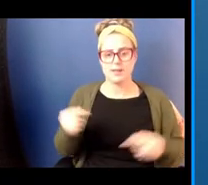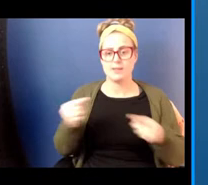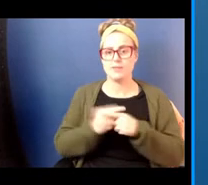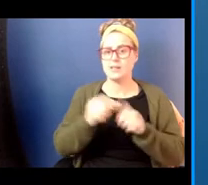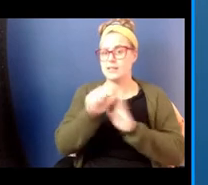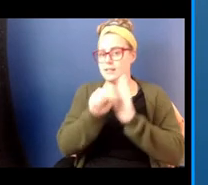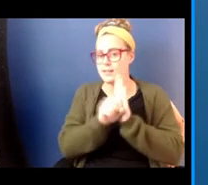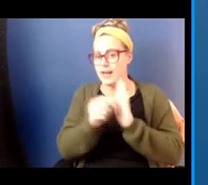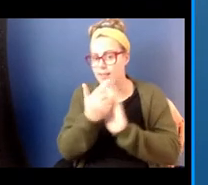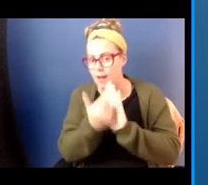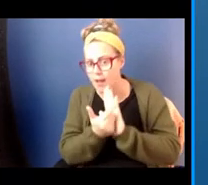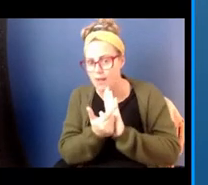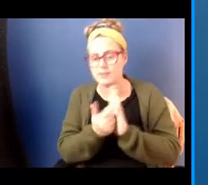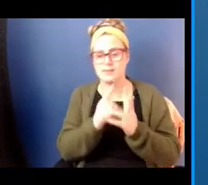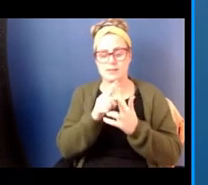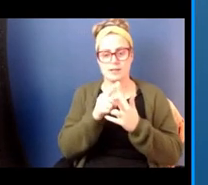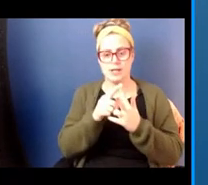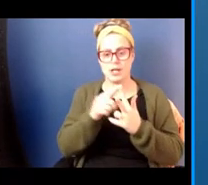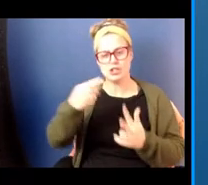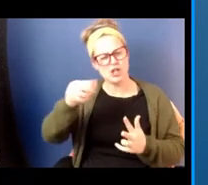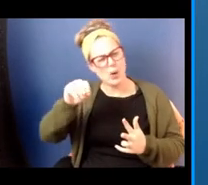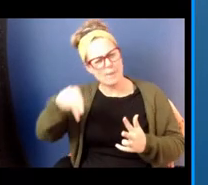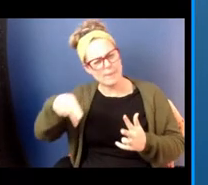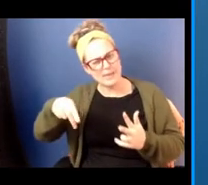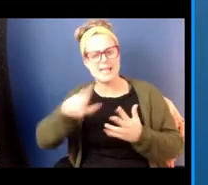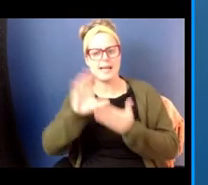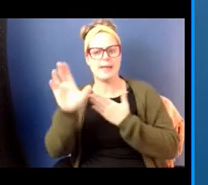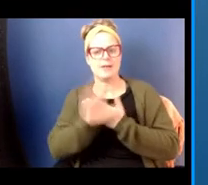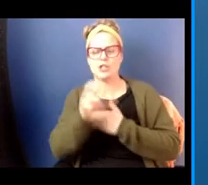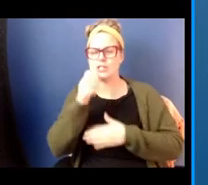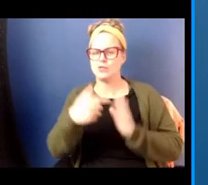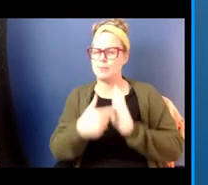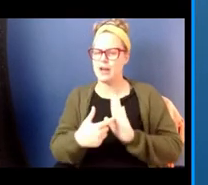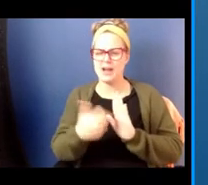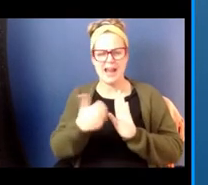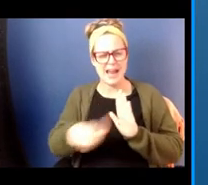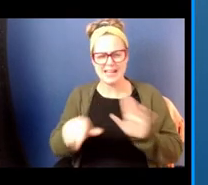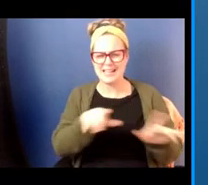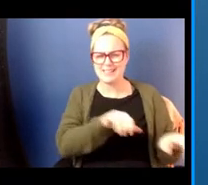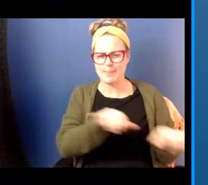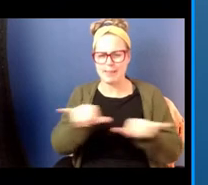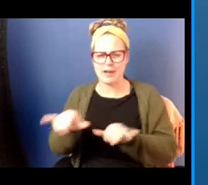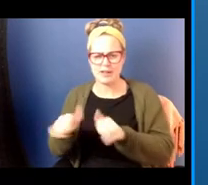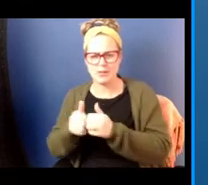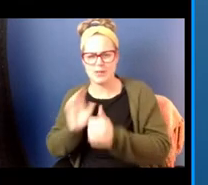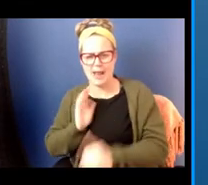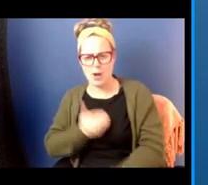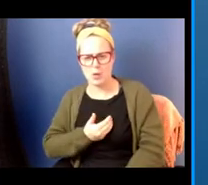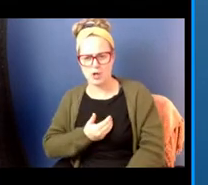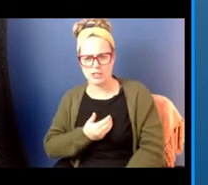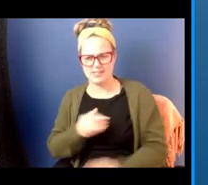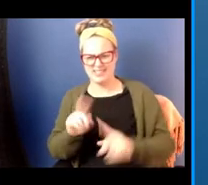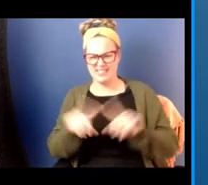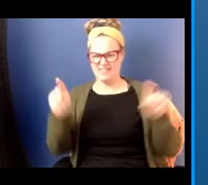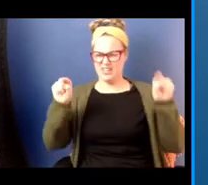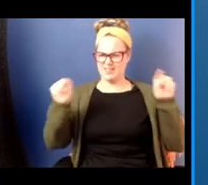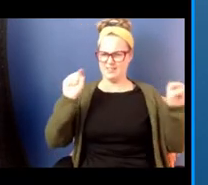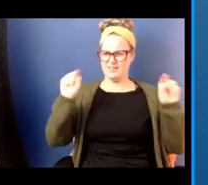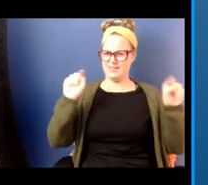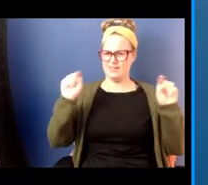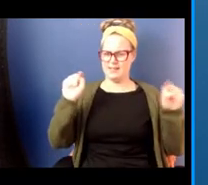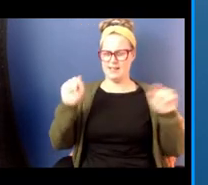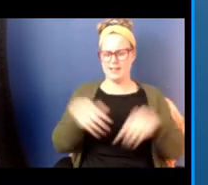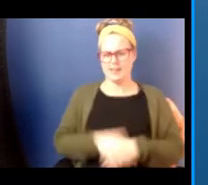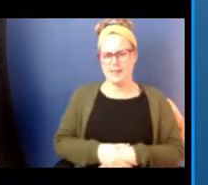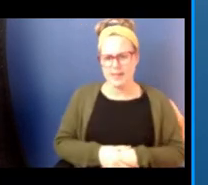and a GOP calendar that no longer Bears any resemblance to ours if passed is prologue the state's proposed here